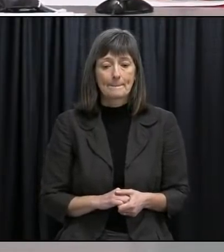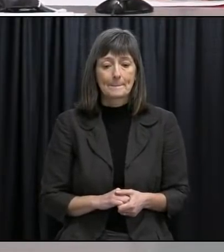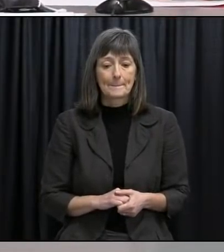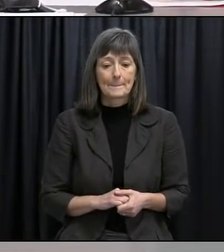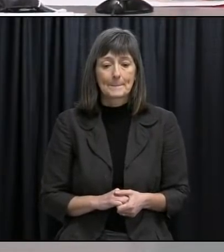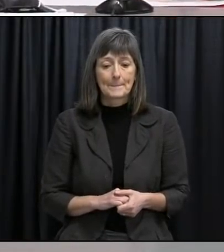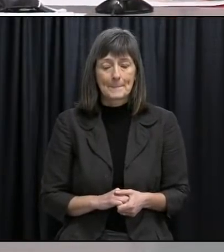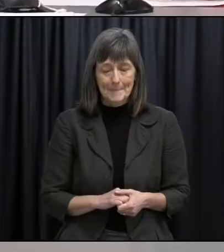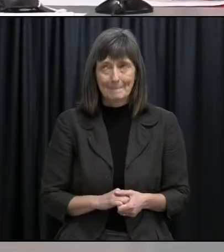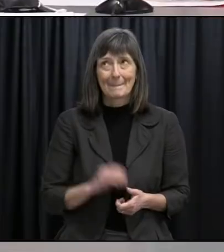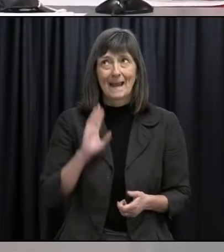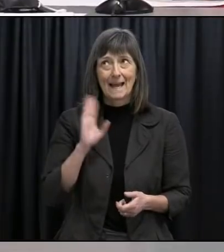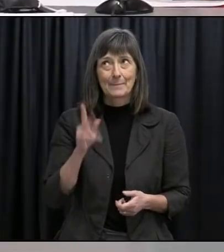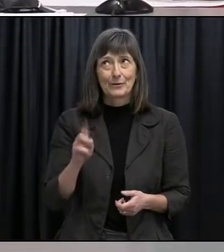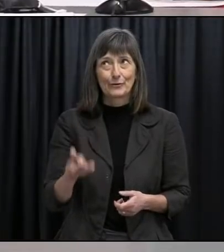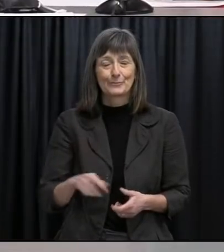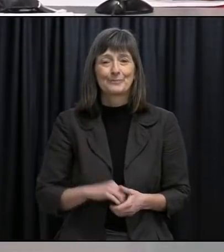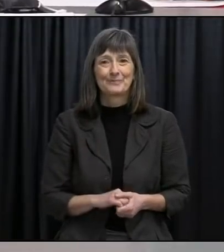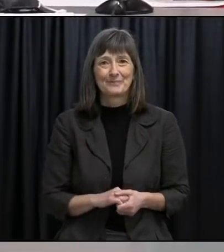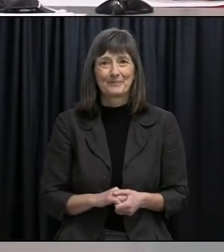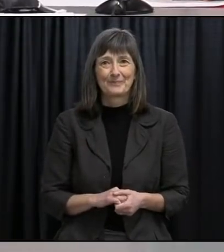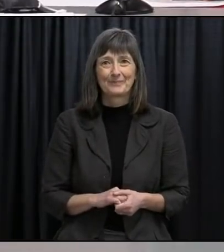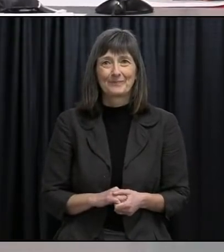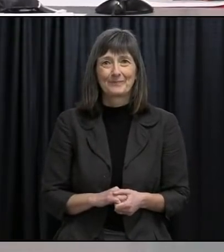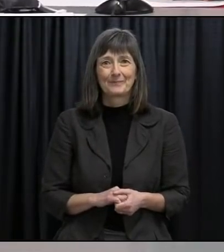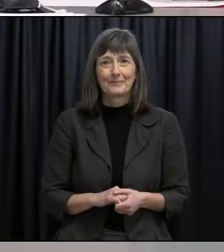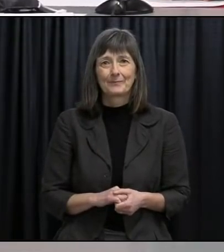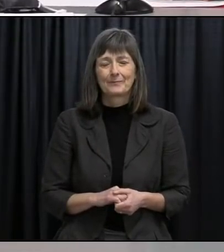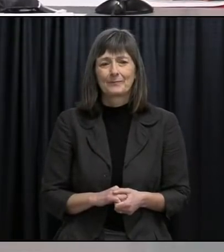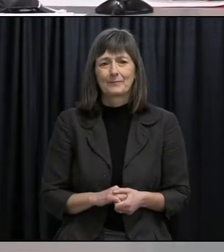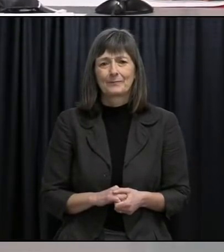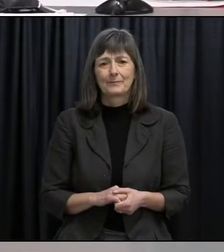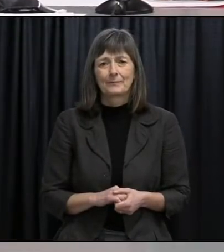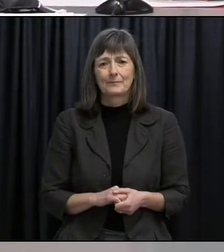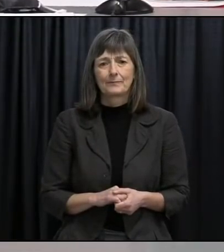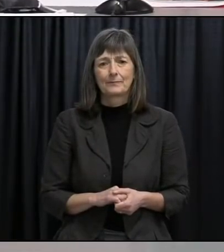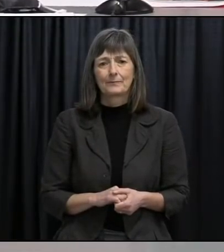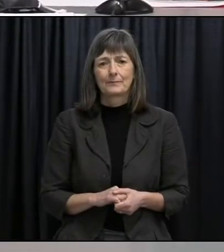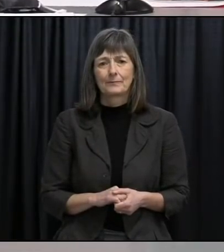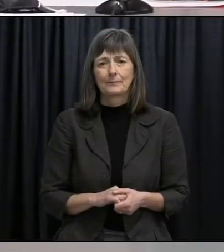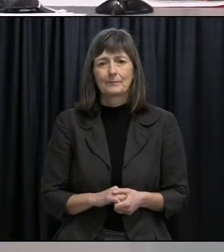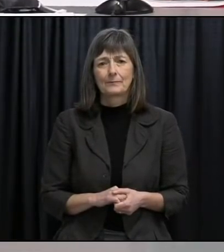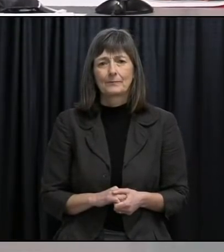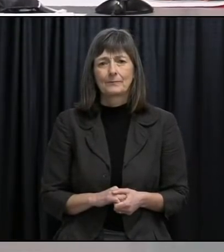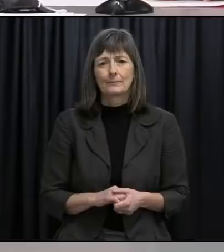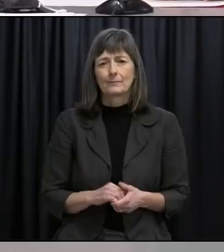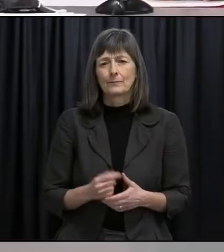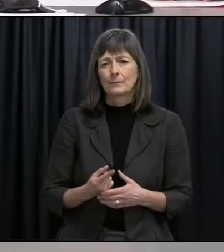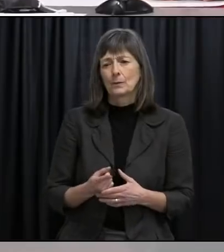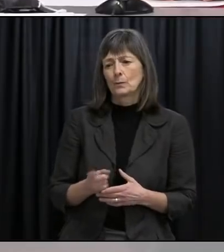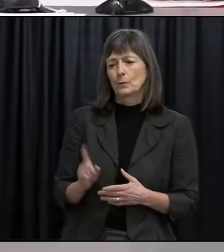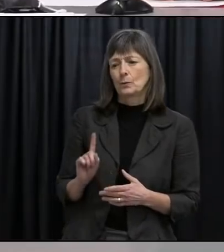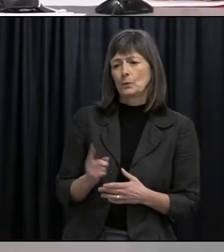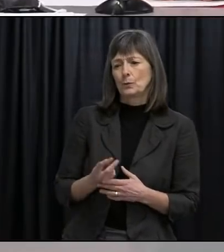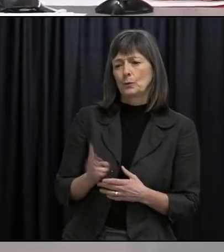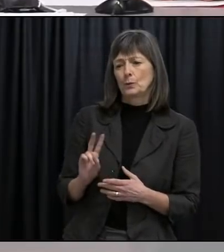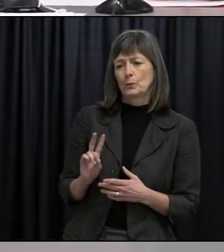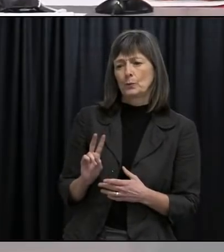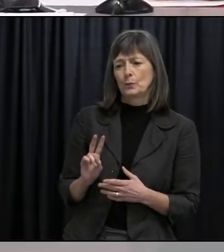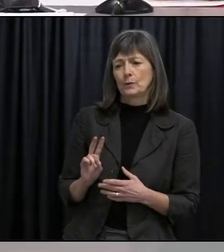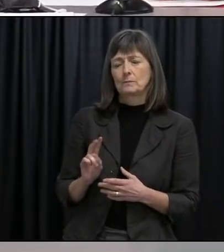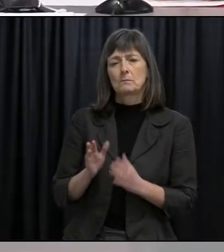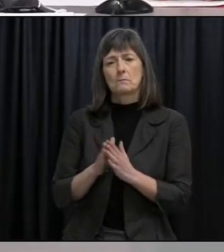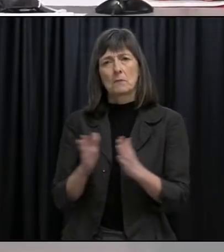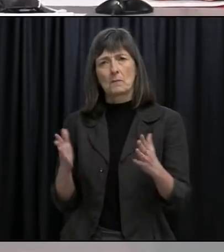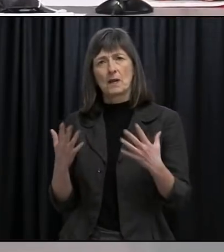Hello. Hi, Peter. About a week or so ago, the public health staff at Mount Pearl Senior